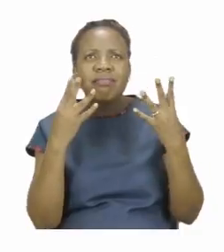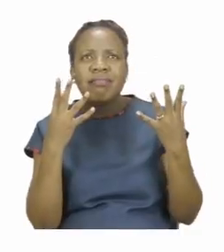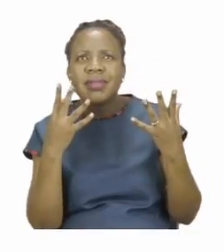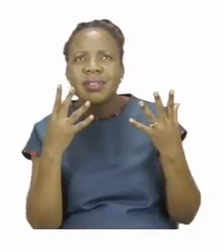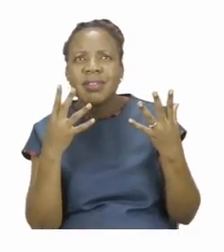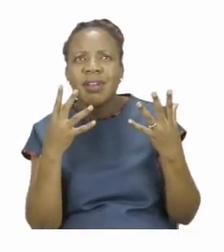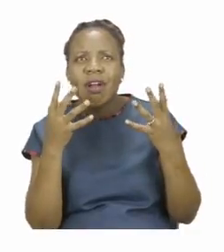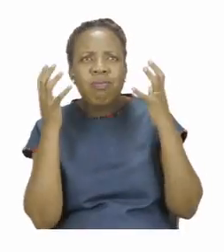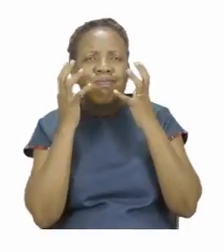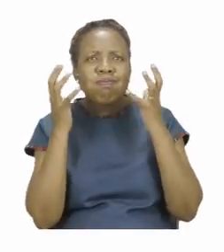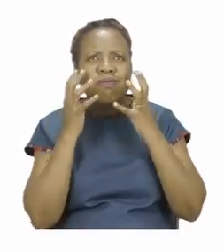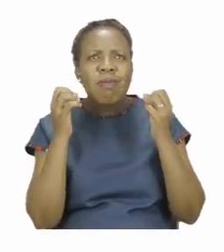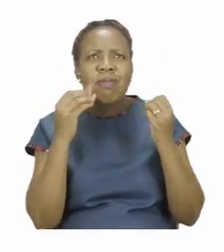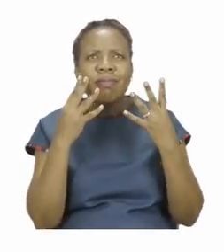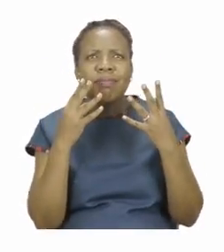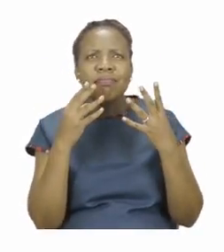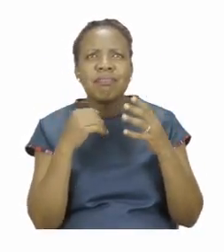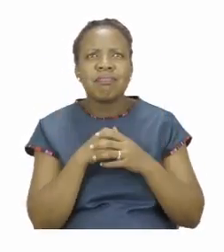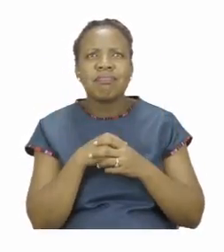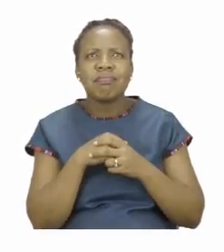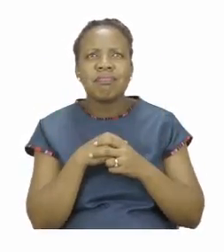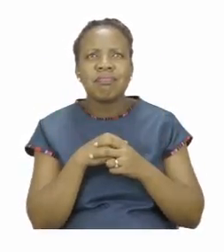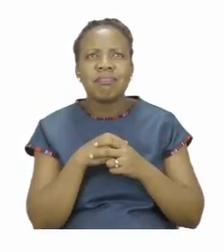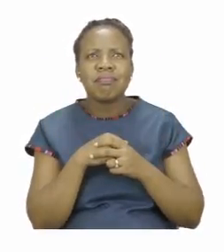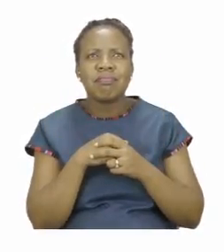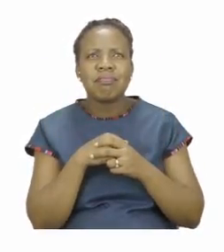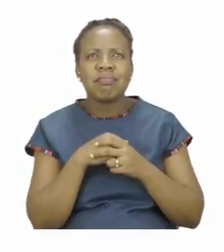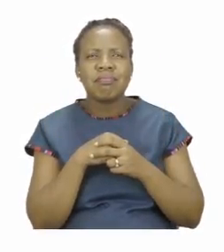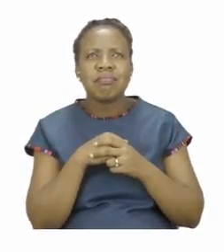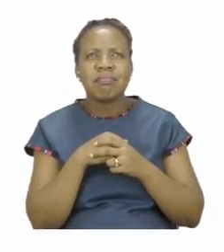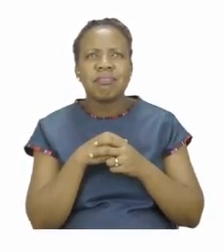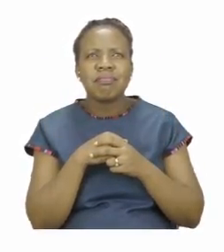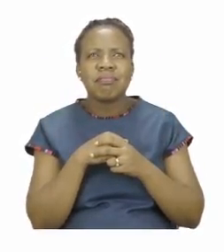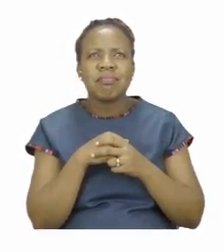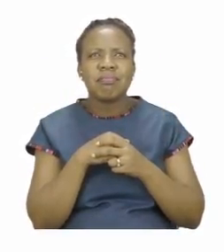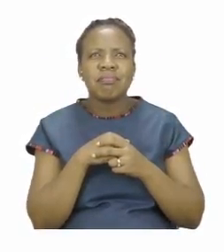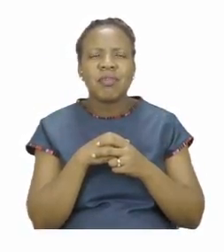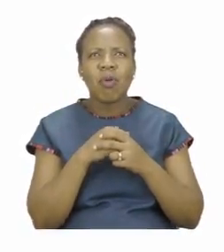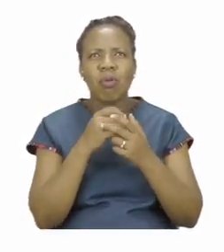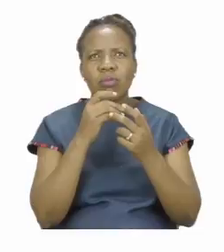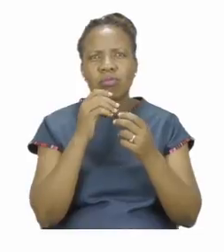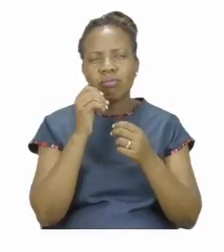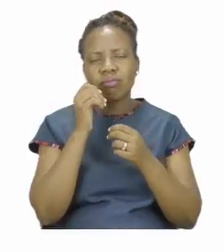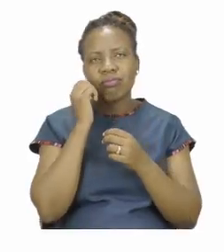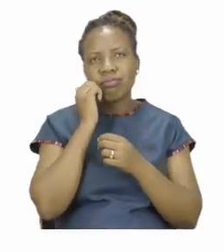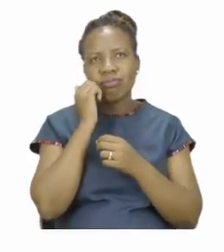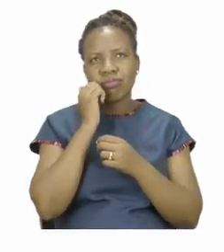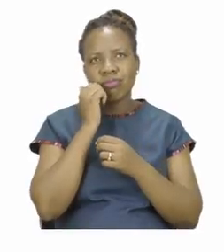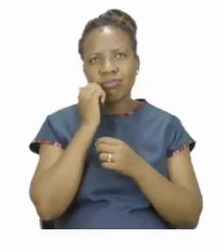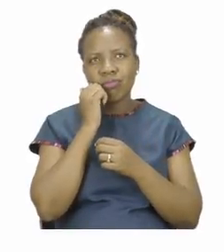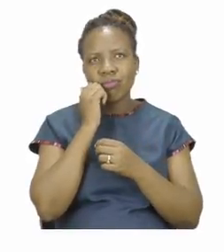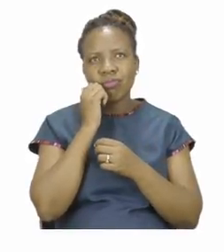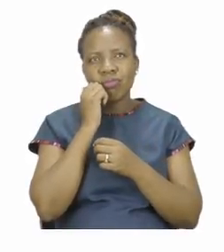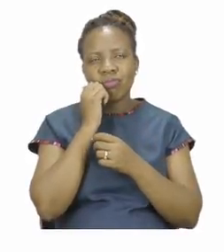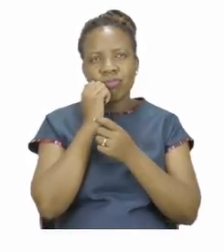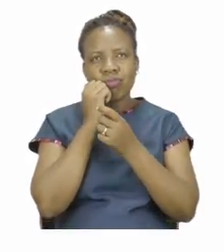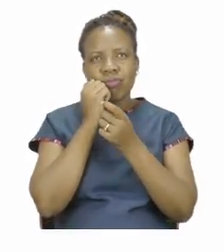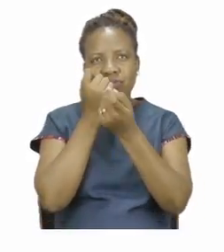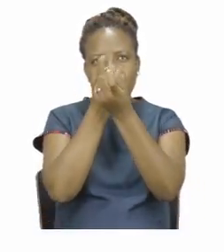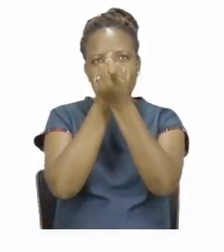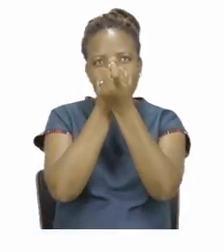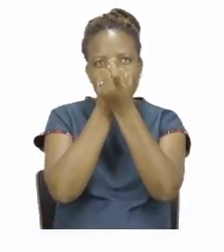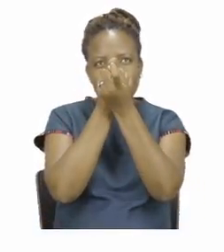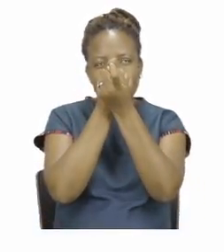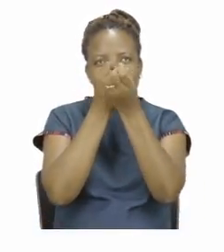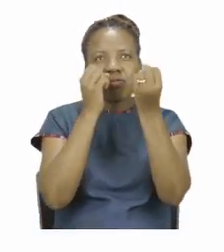Yes, 40. We count in tens. 10, 20, 30, 40.